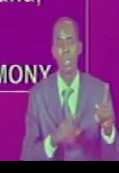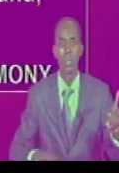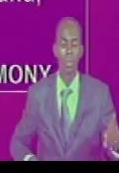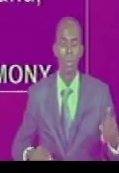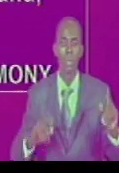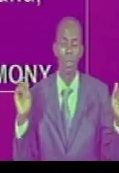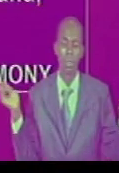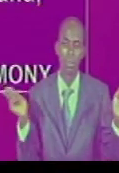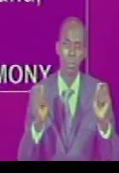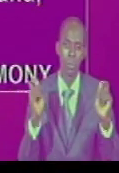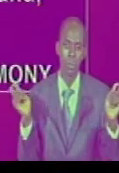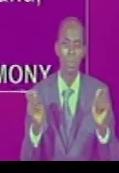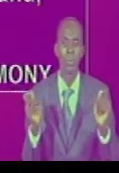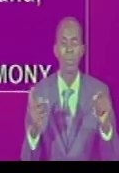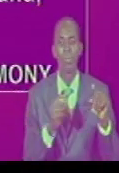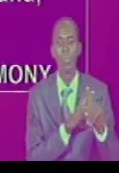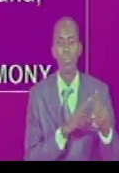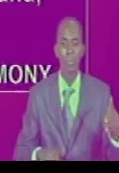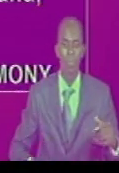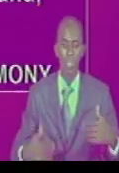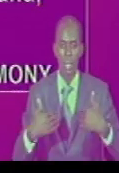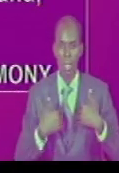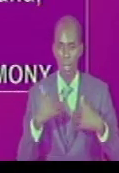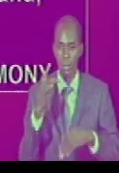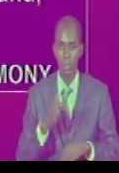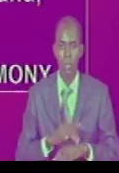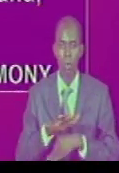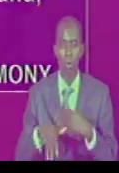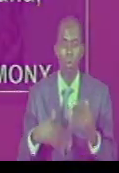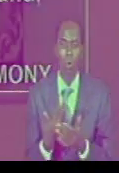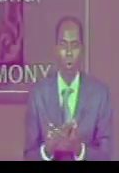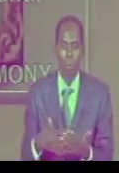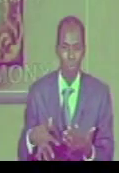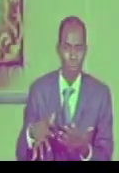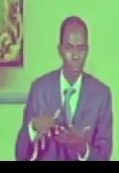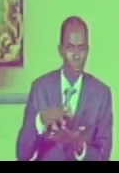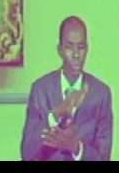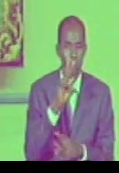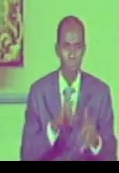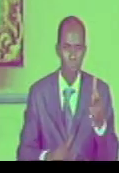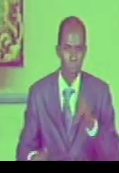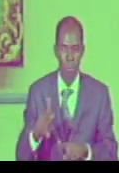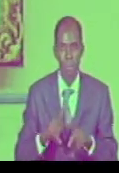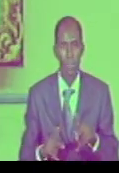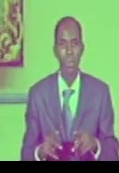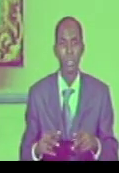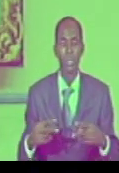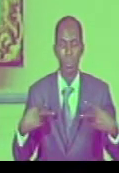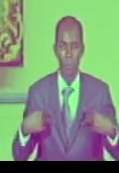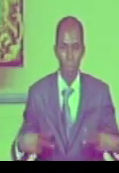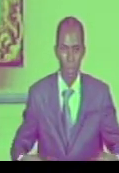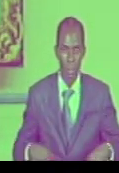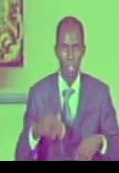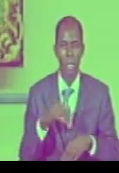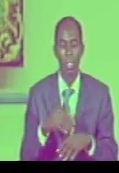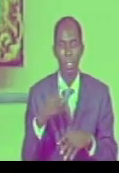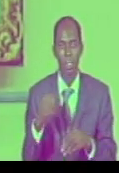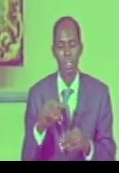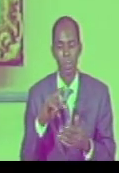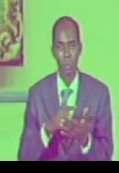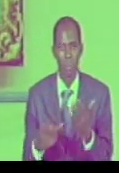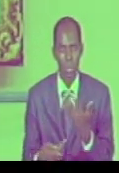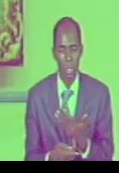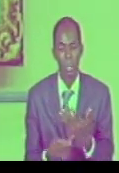Lord. The Lord has touched all these brethren, both physically, in program, online, and the Lord is touching